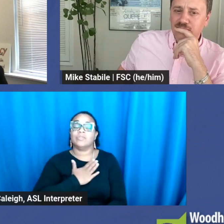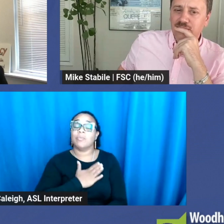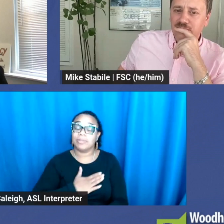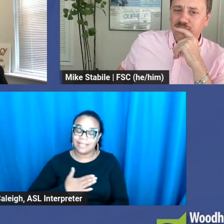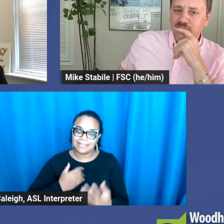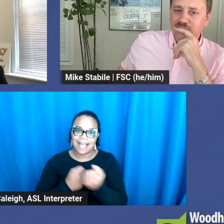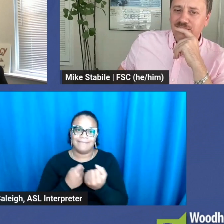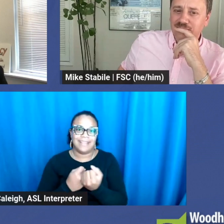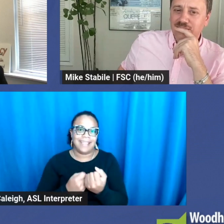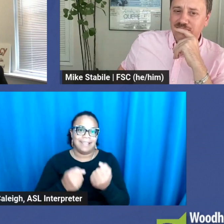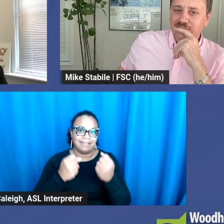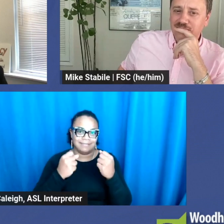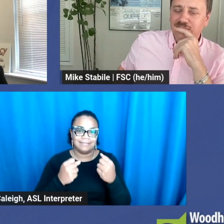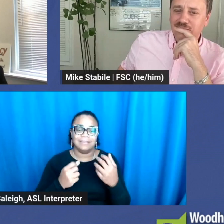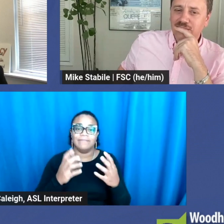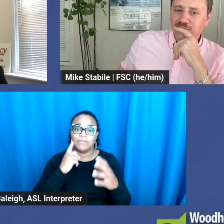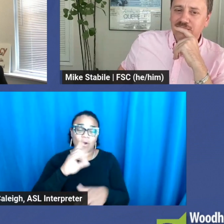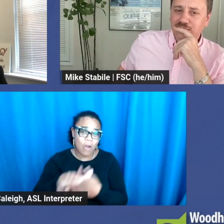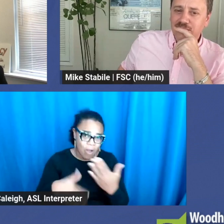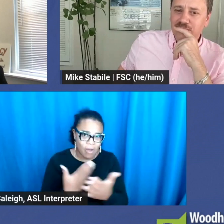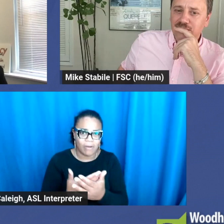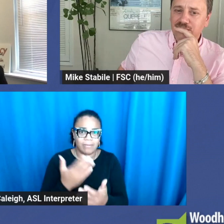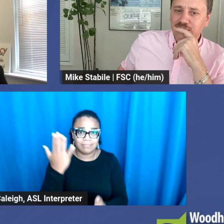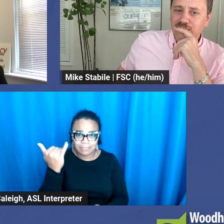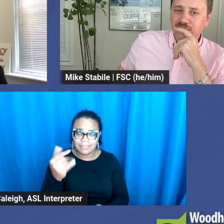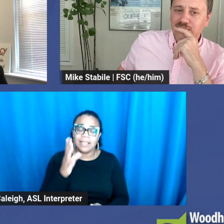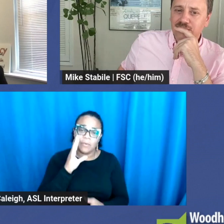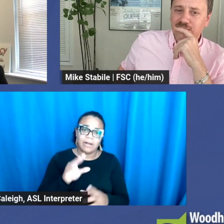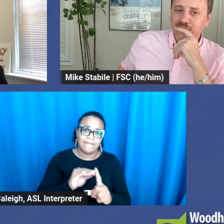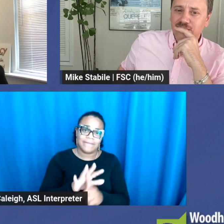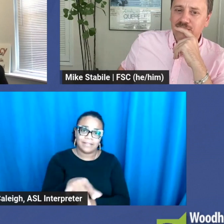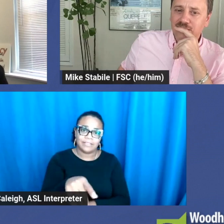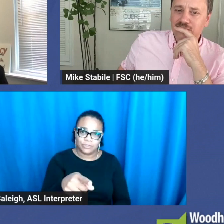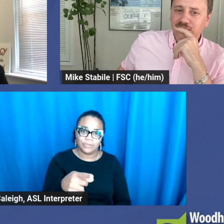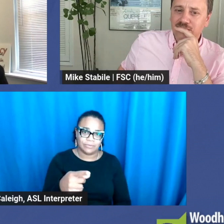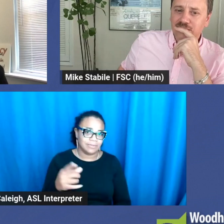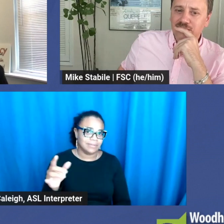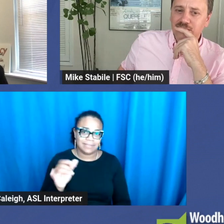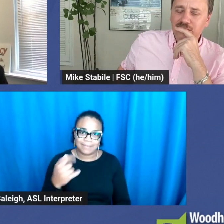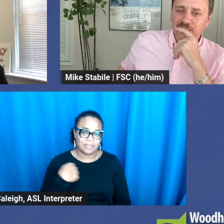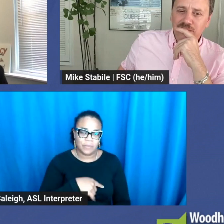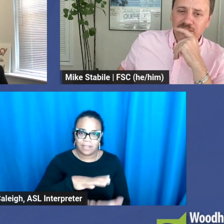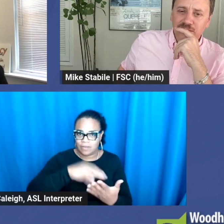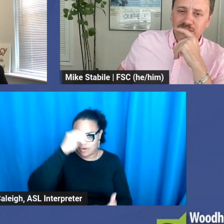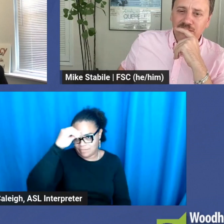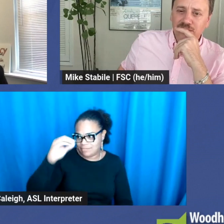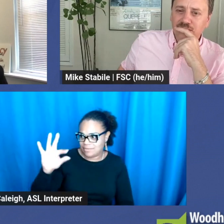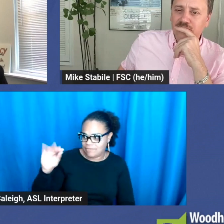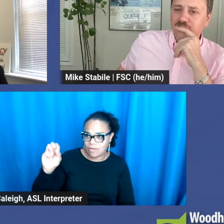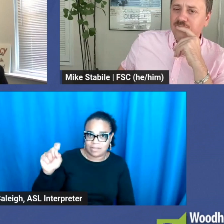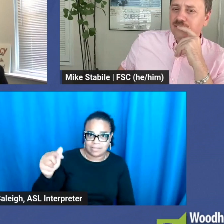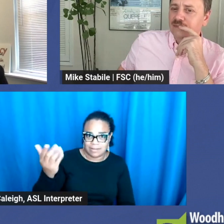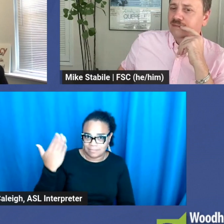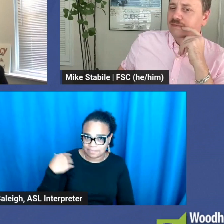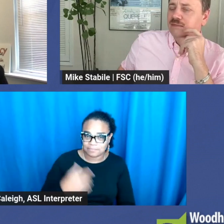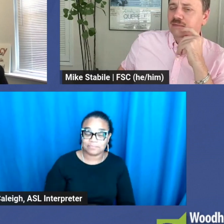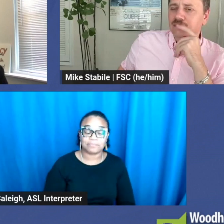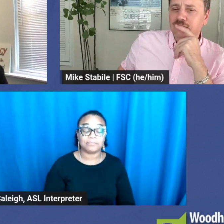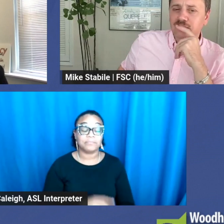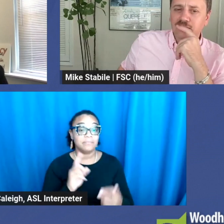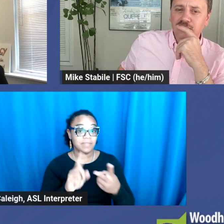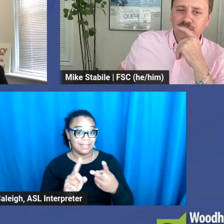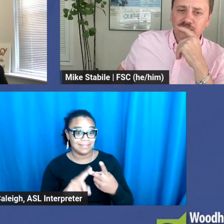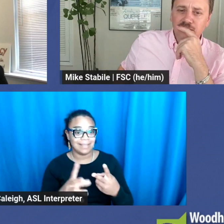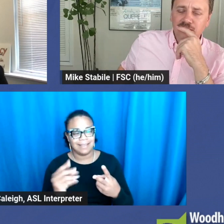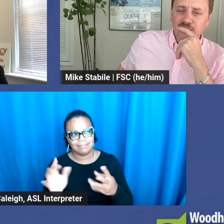of it, because it does affect you, much like we learned from FOSTA. And Second, and I